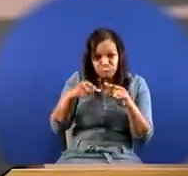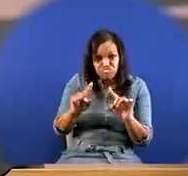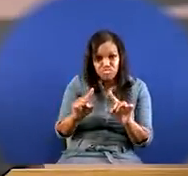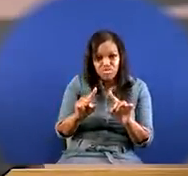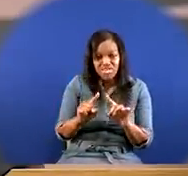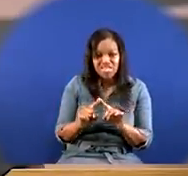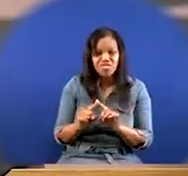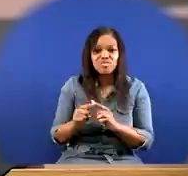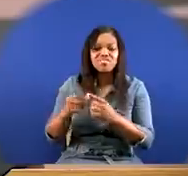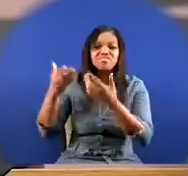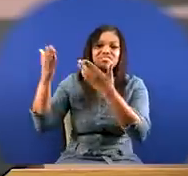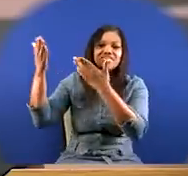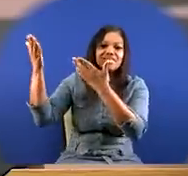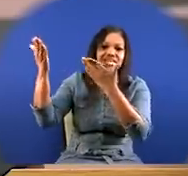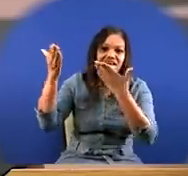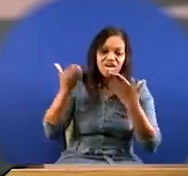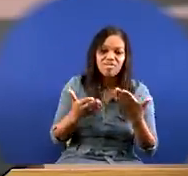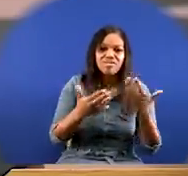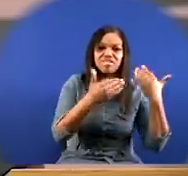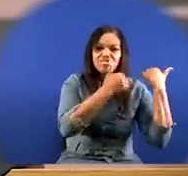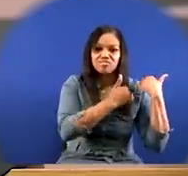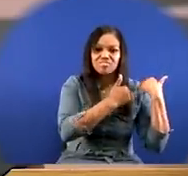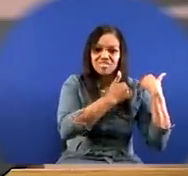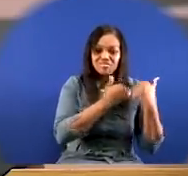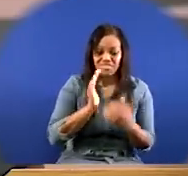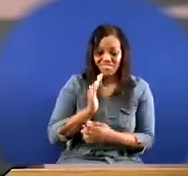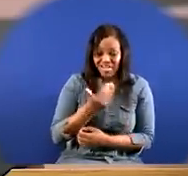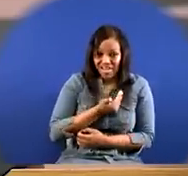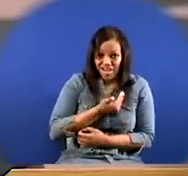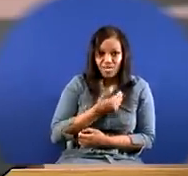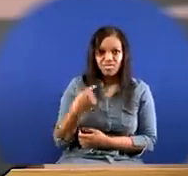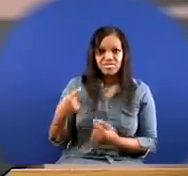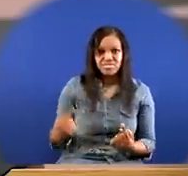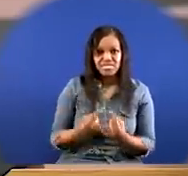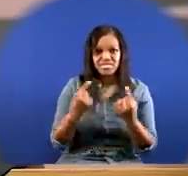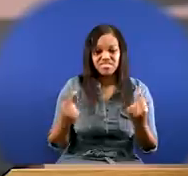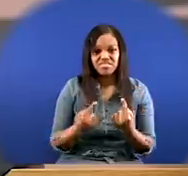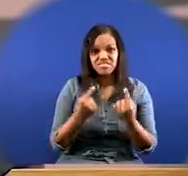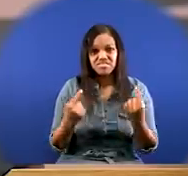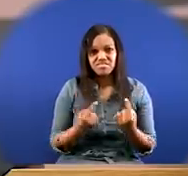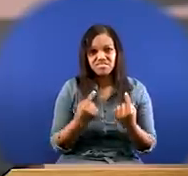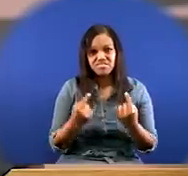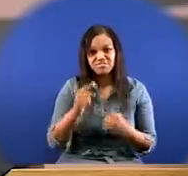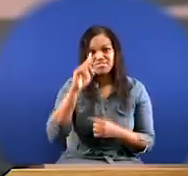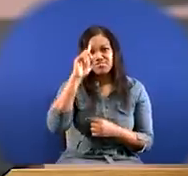bearing the punishment for our sins. At the same